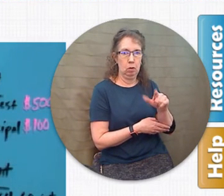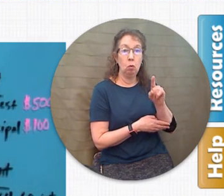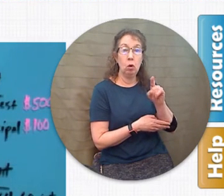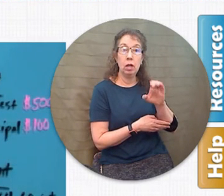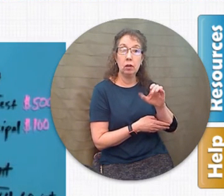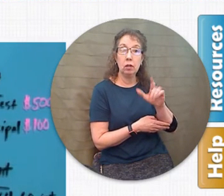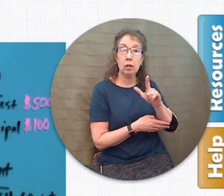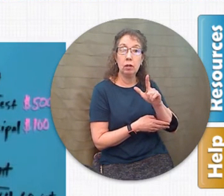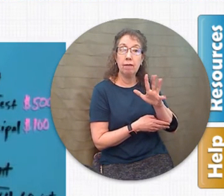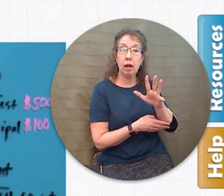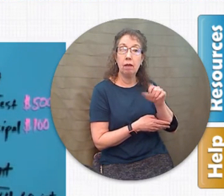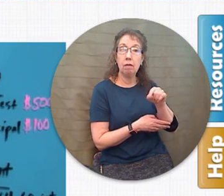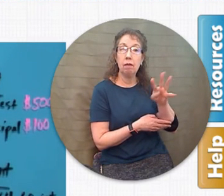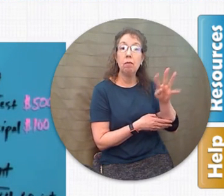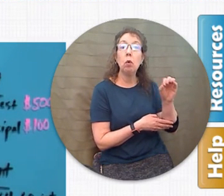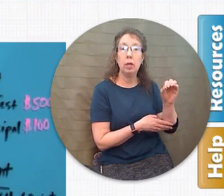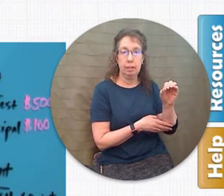$135.40.